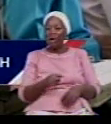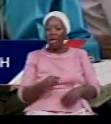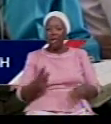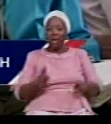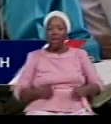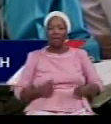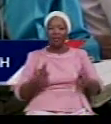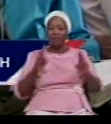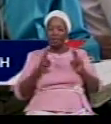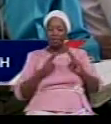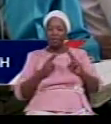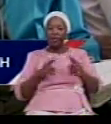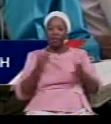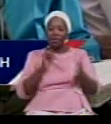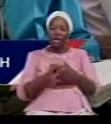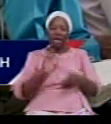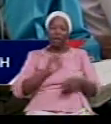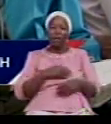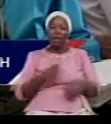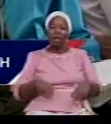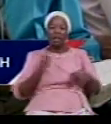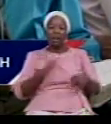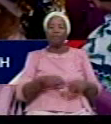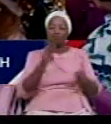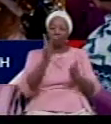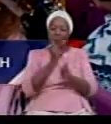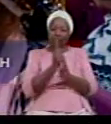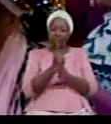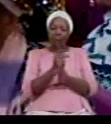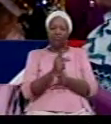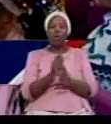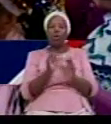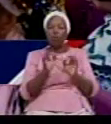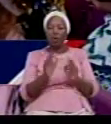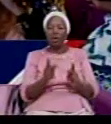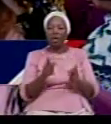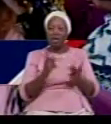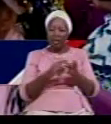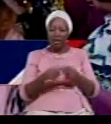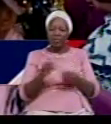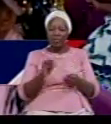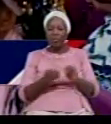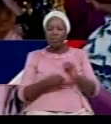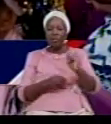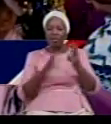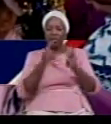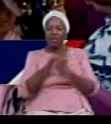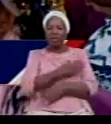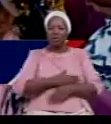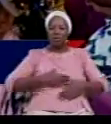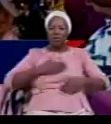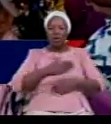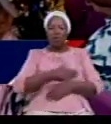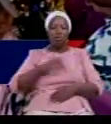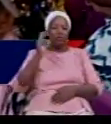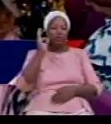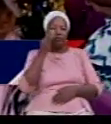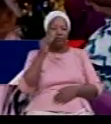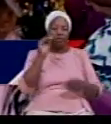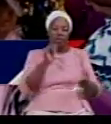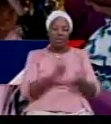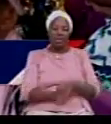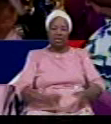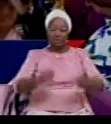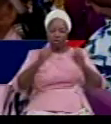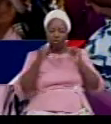be sustained. Number two, enjoyable fruits that strengthen heart. They strengthen the